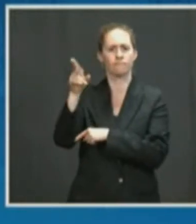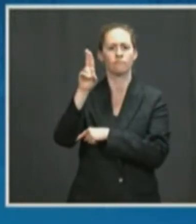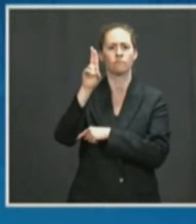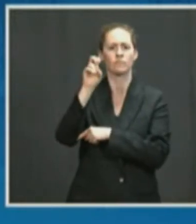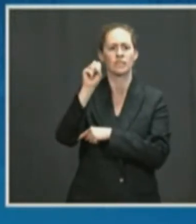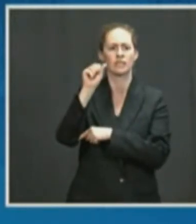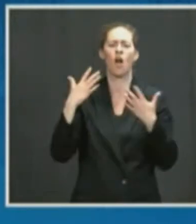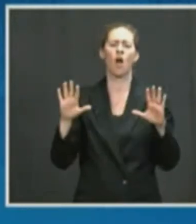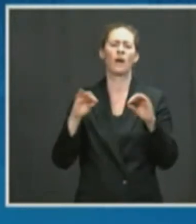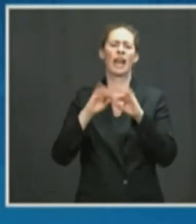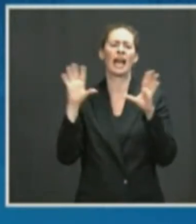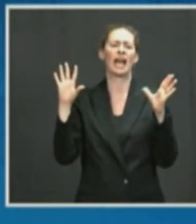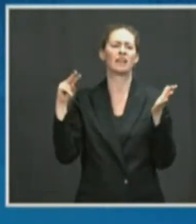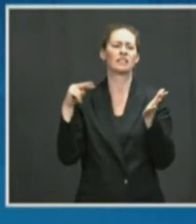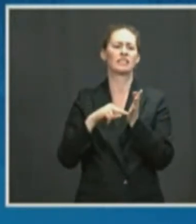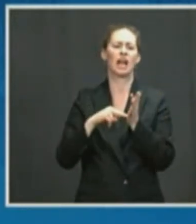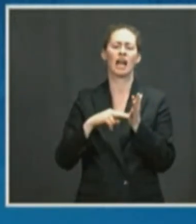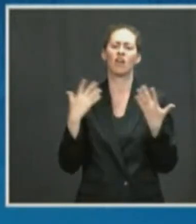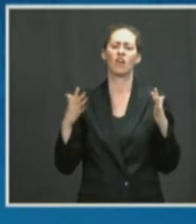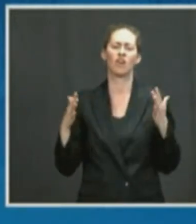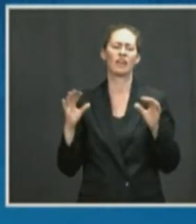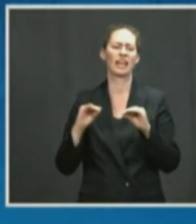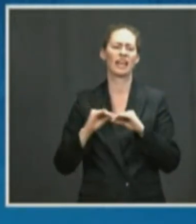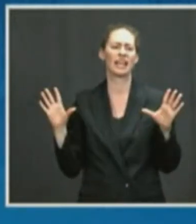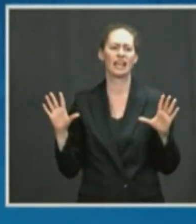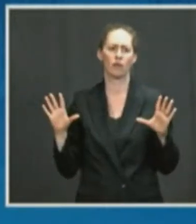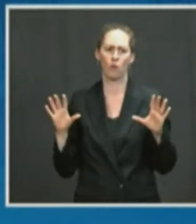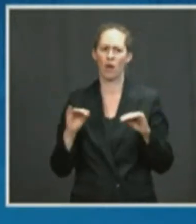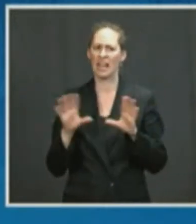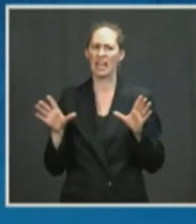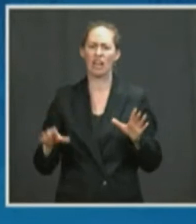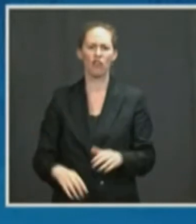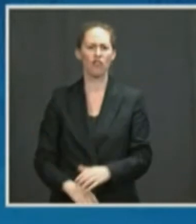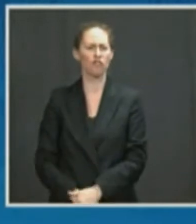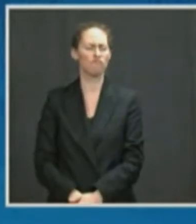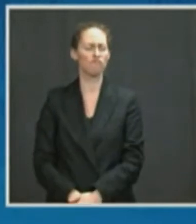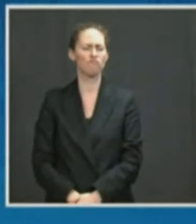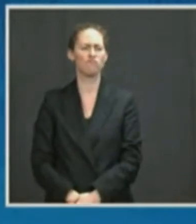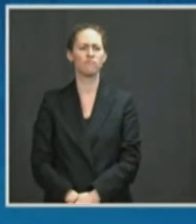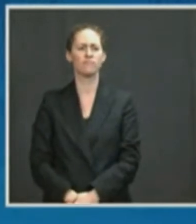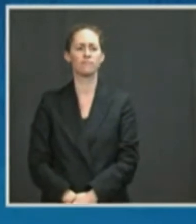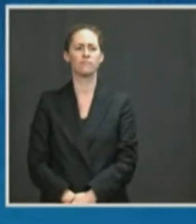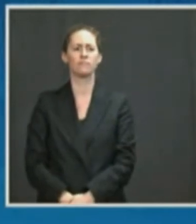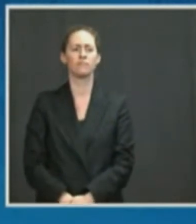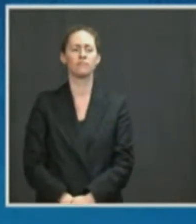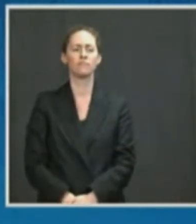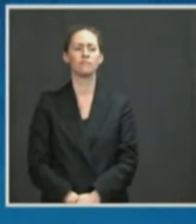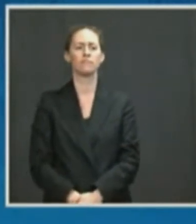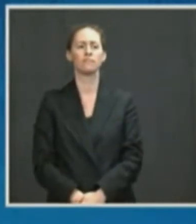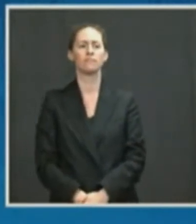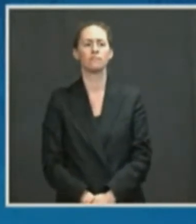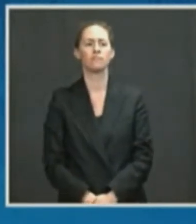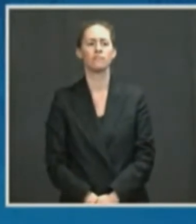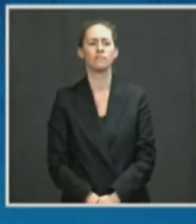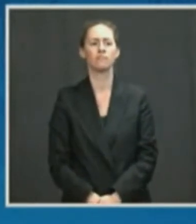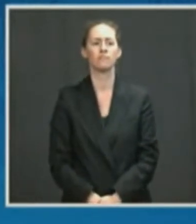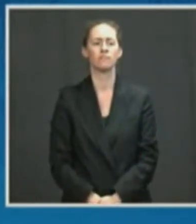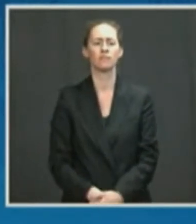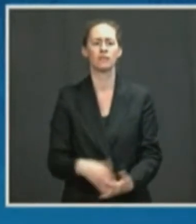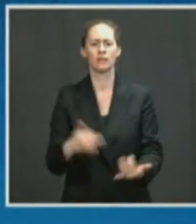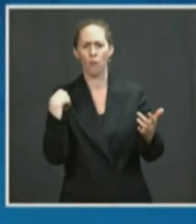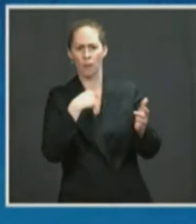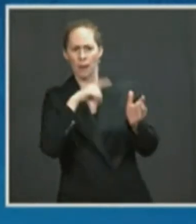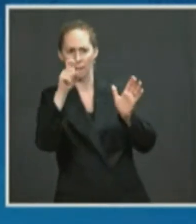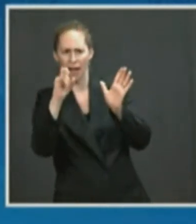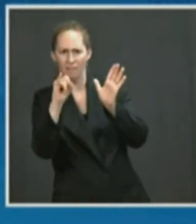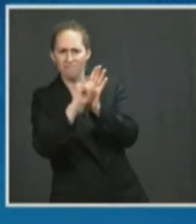issue. It was unambiguous that we will look to root out corruption wherever it exists because we know it is not in the